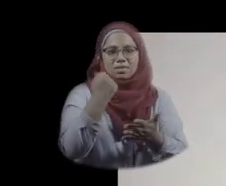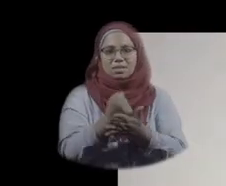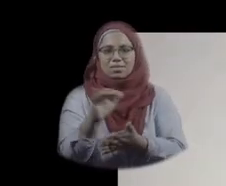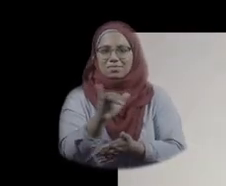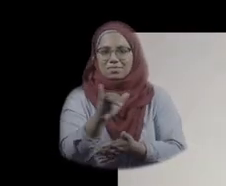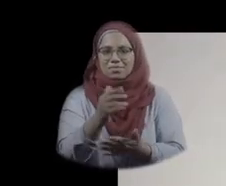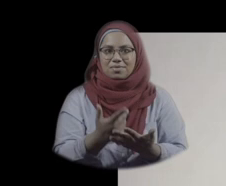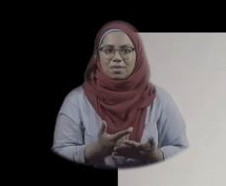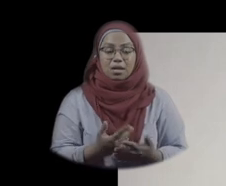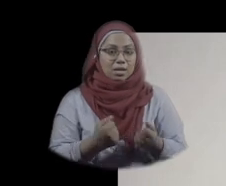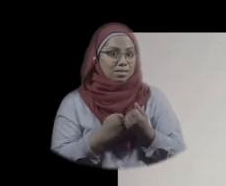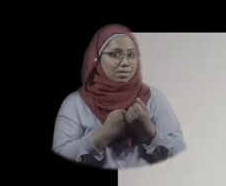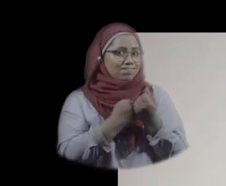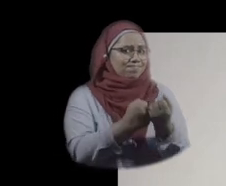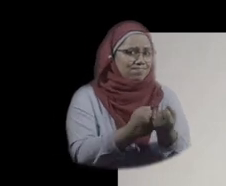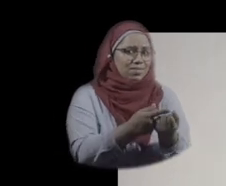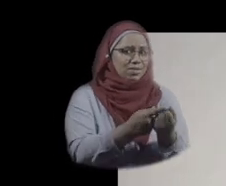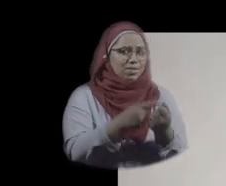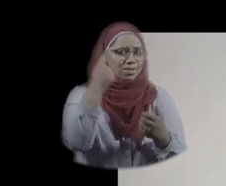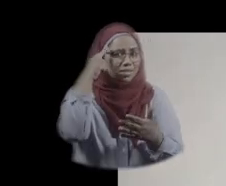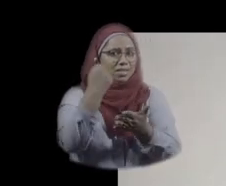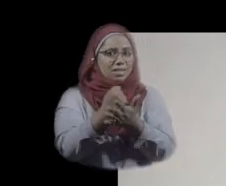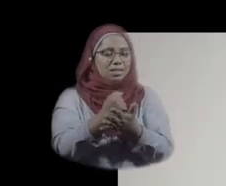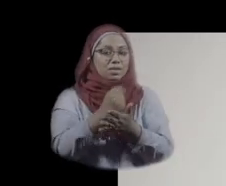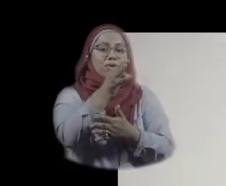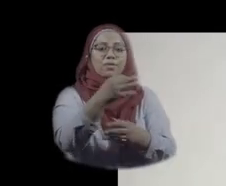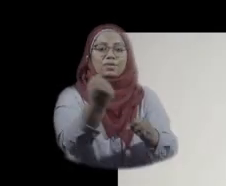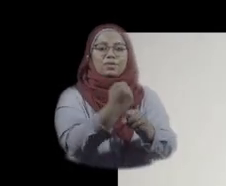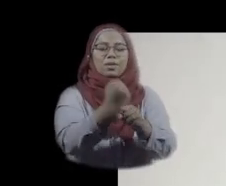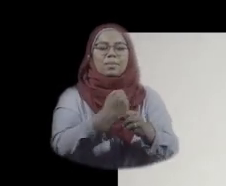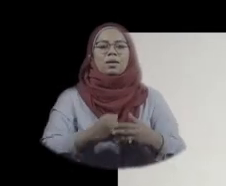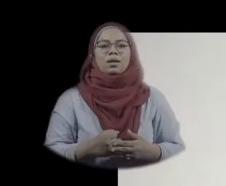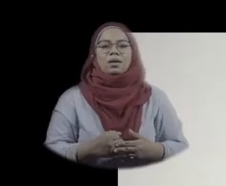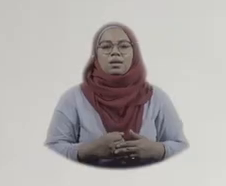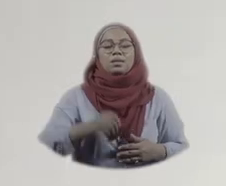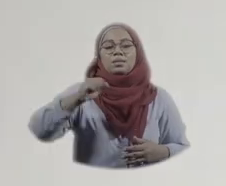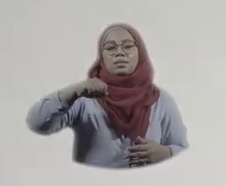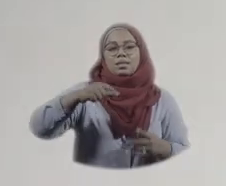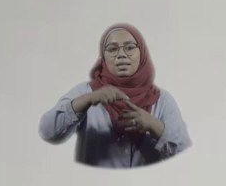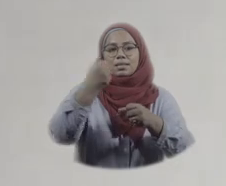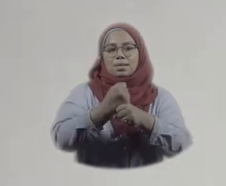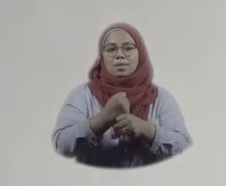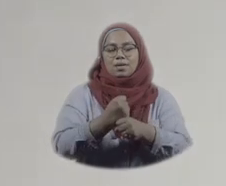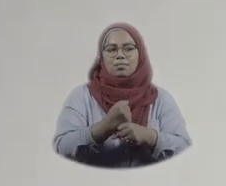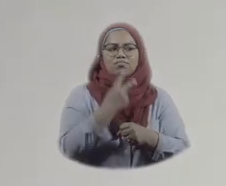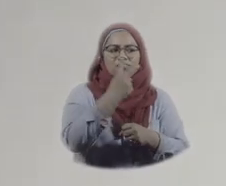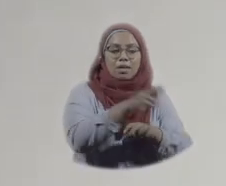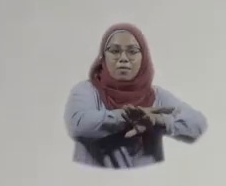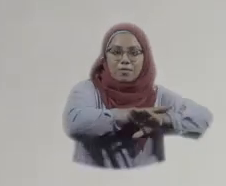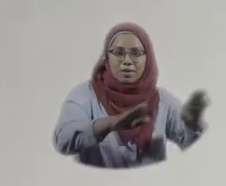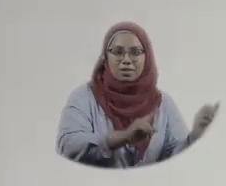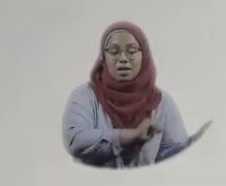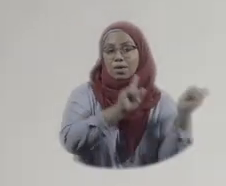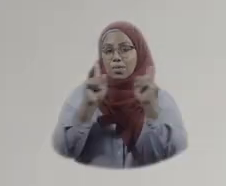this episode helped you ms varaka career decide kura ne gotha kama to I mean it really did like right after I watched the